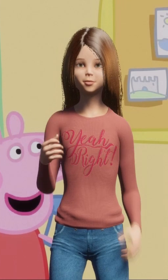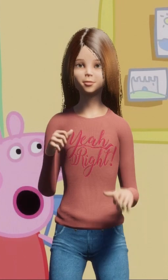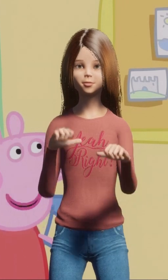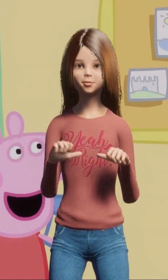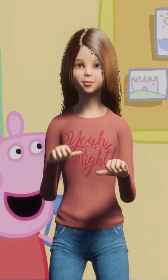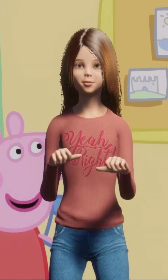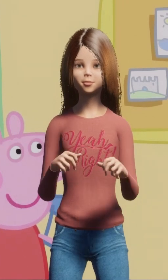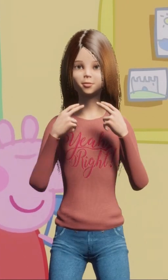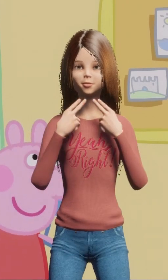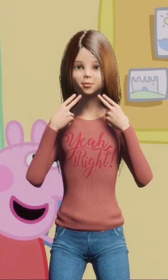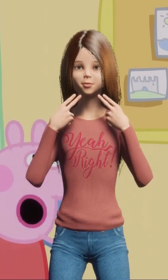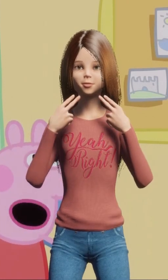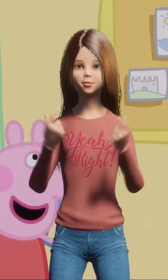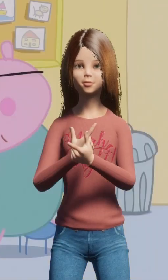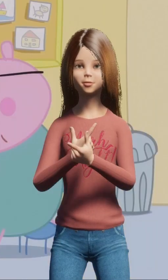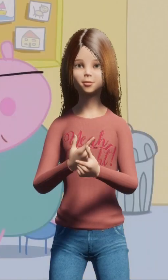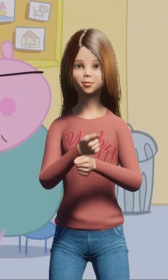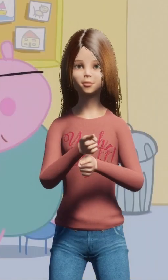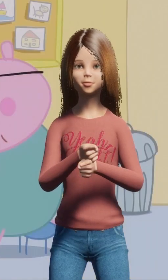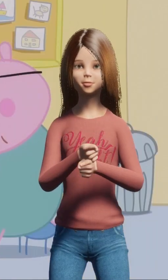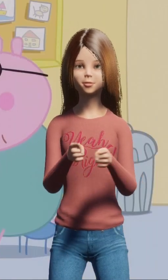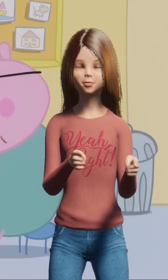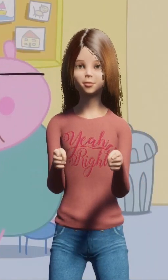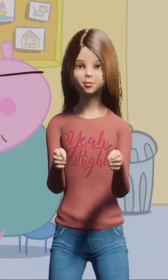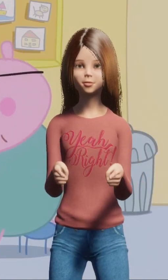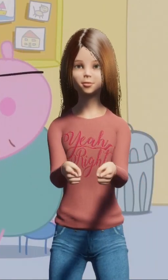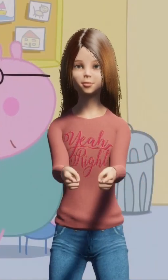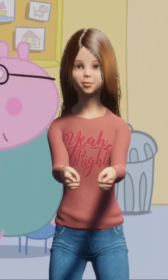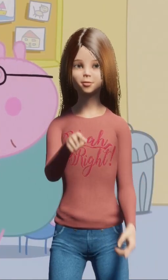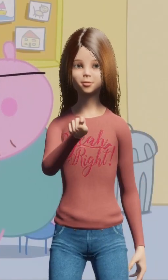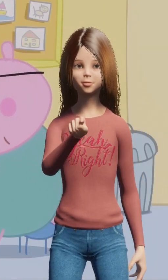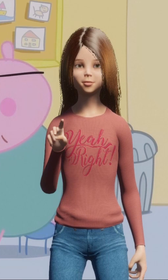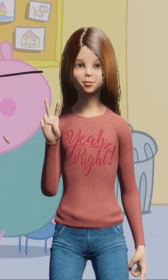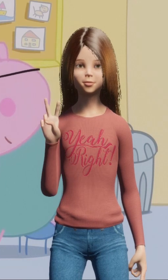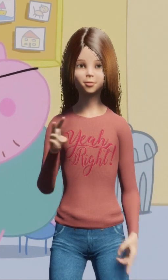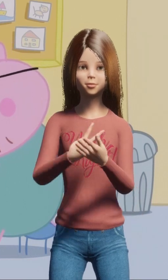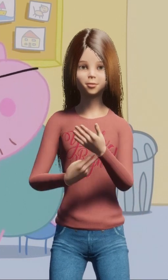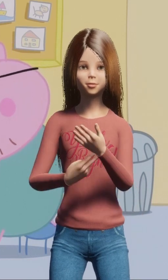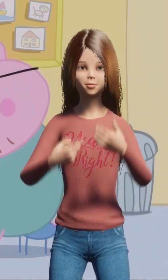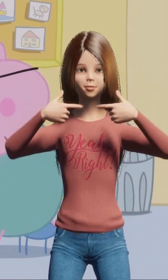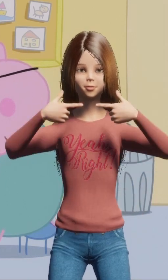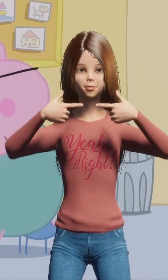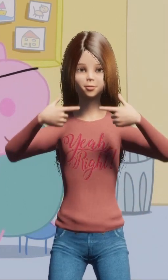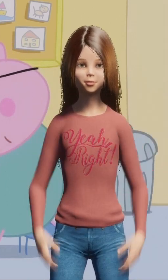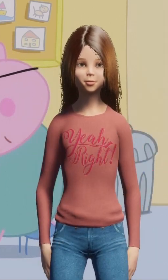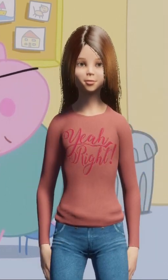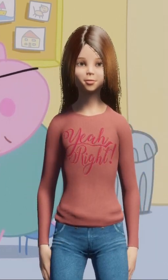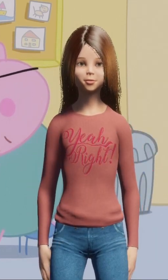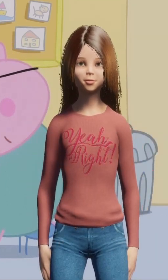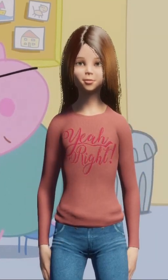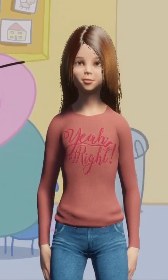Daddy, it's not raining. Can we go out to play? All right. Run along, you two.